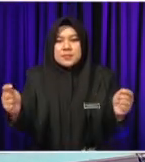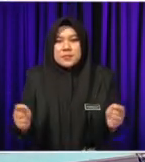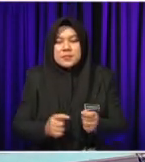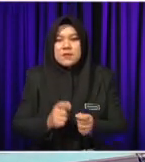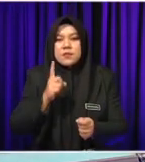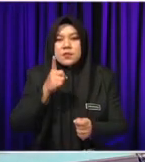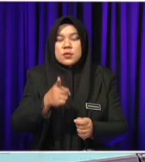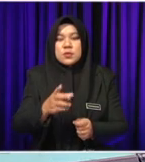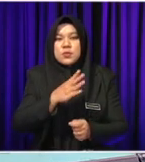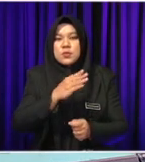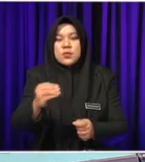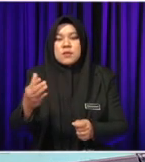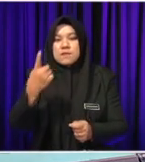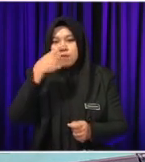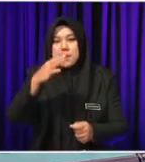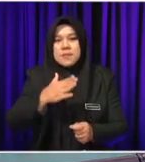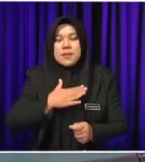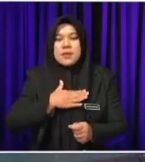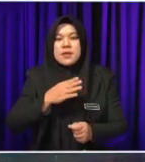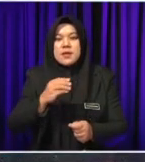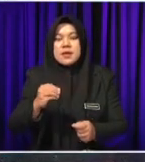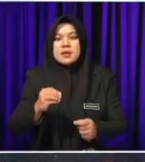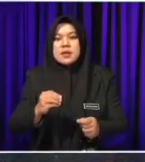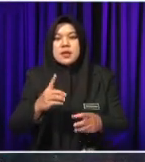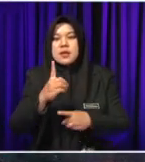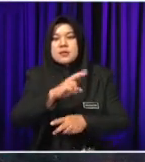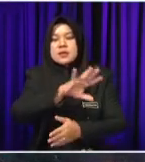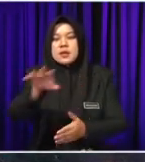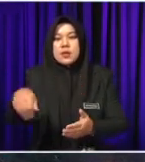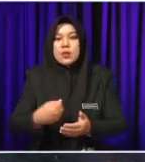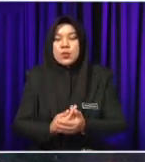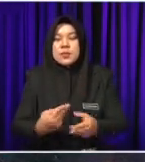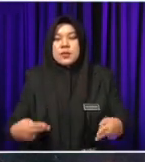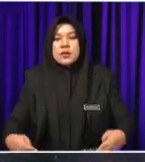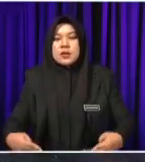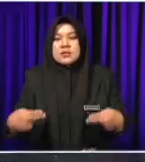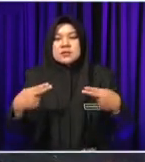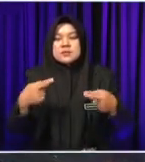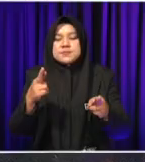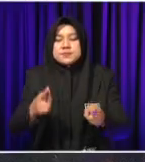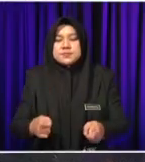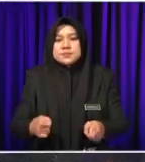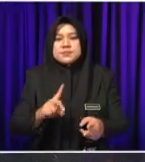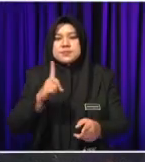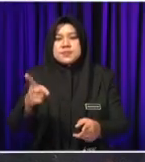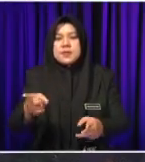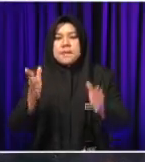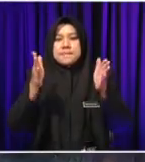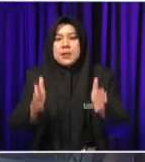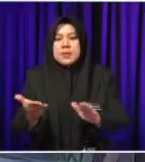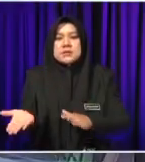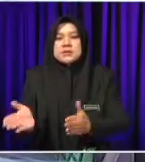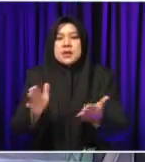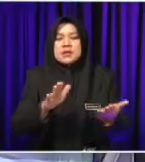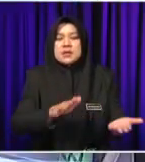place for you and for me and the entire human race. There are